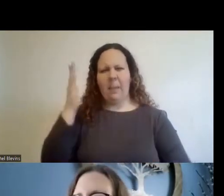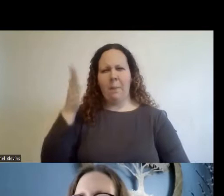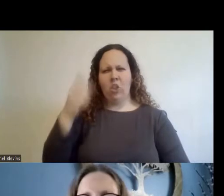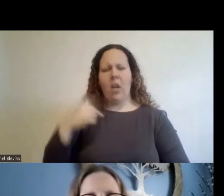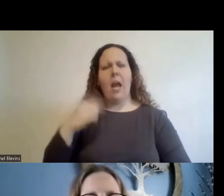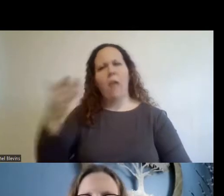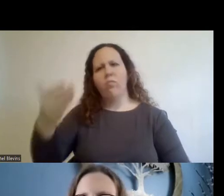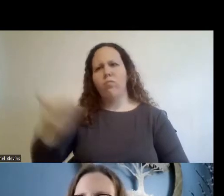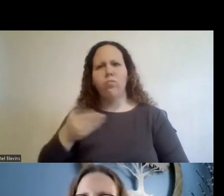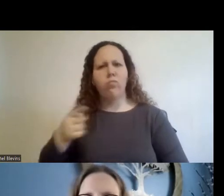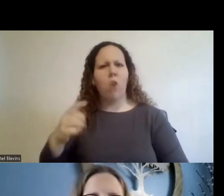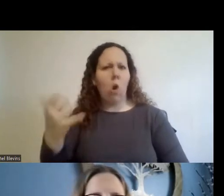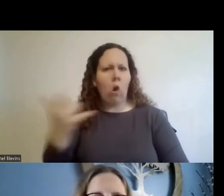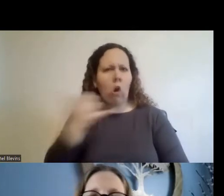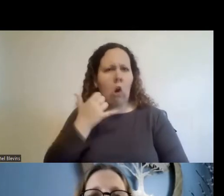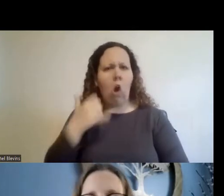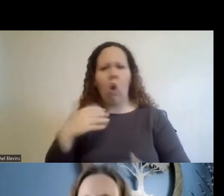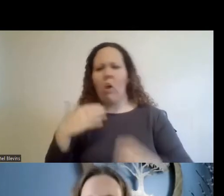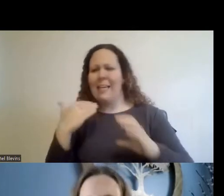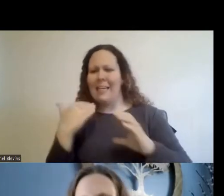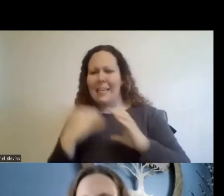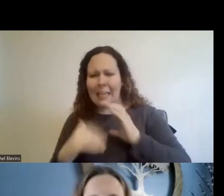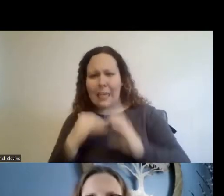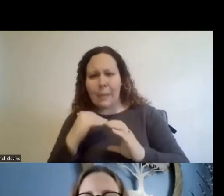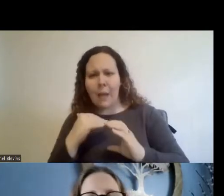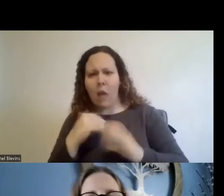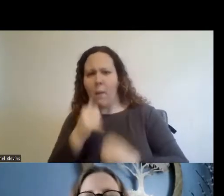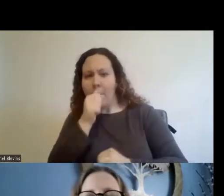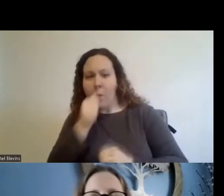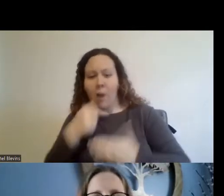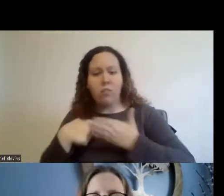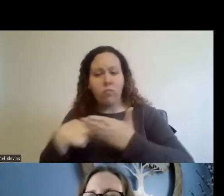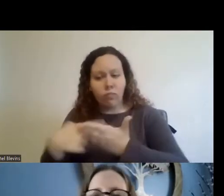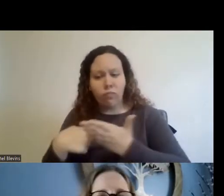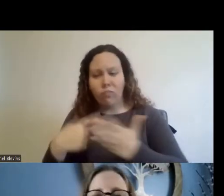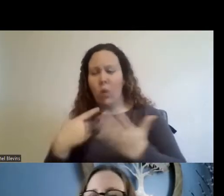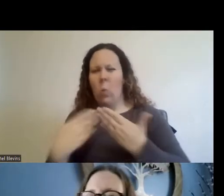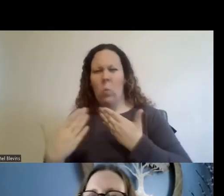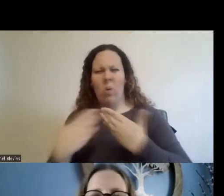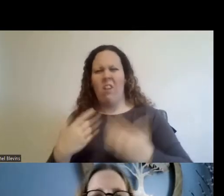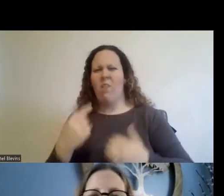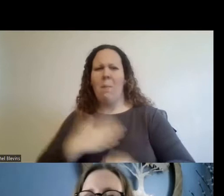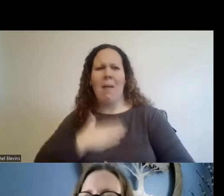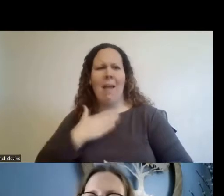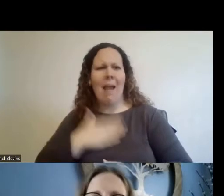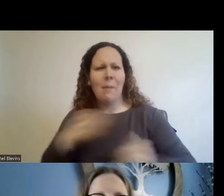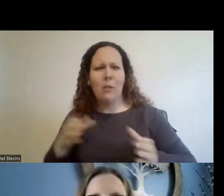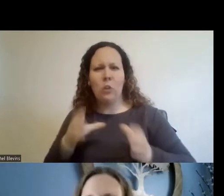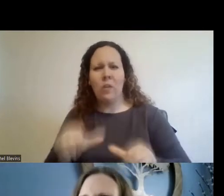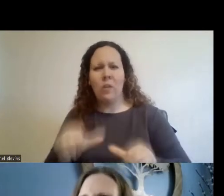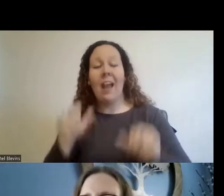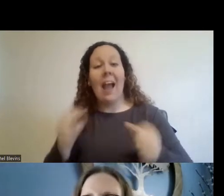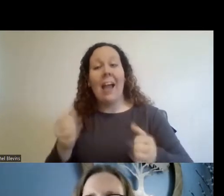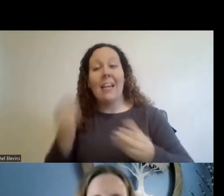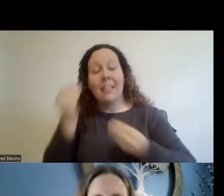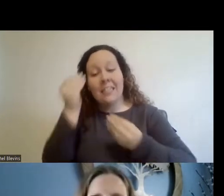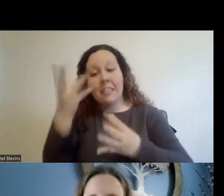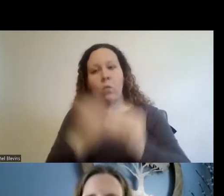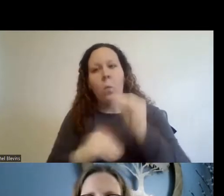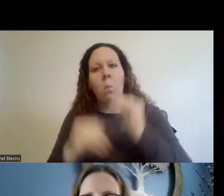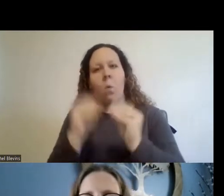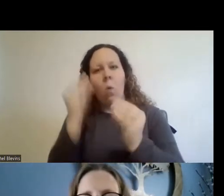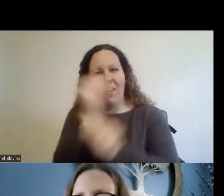call me, email me if you want to have a private discussion or whatever. I'd be glad to do it. I can give you more information on anything